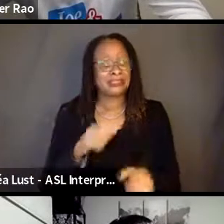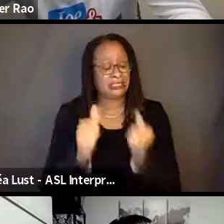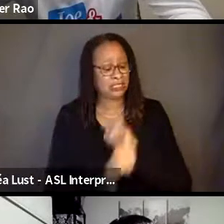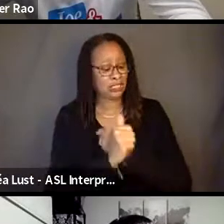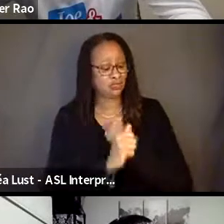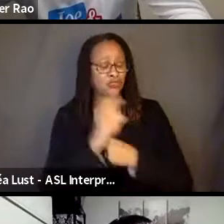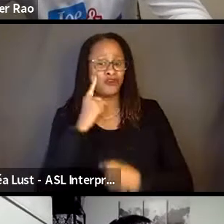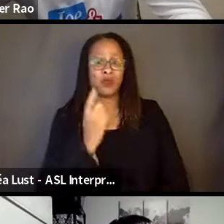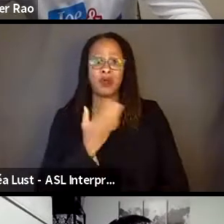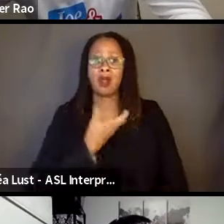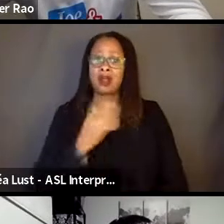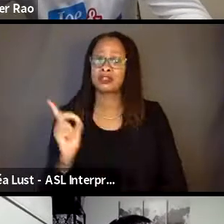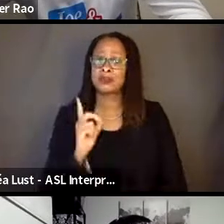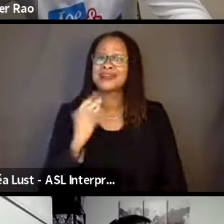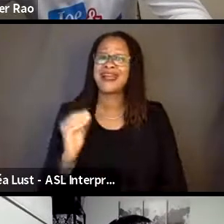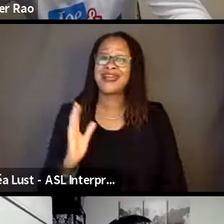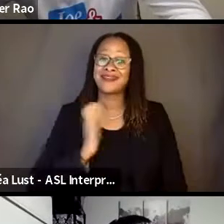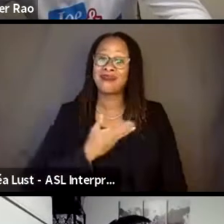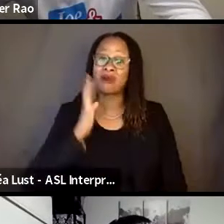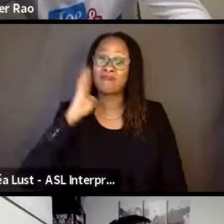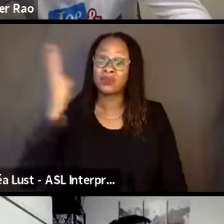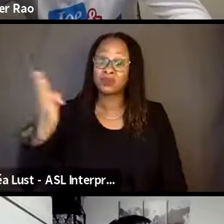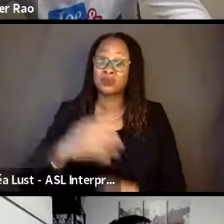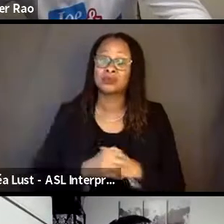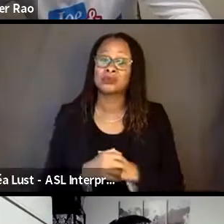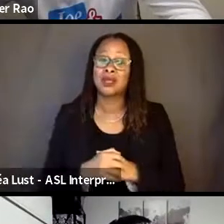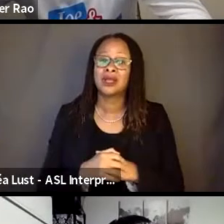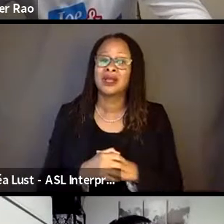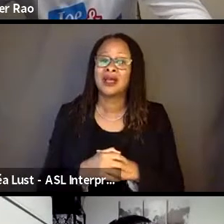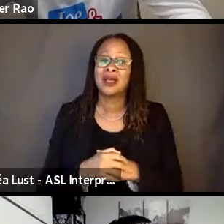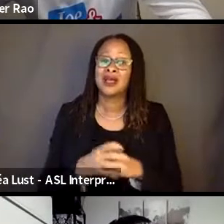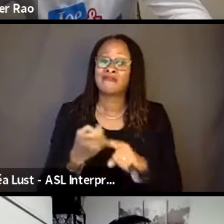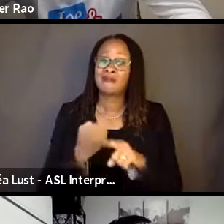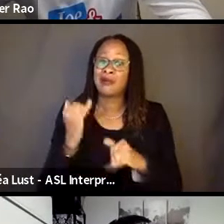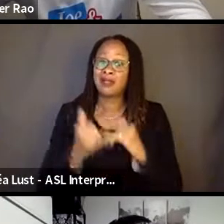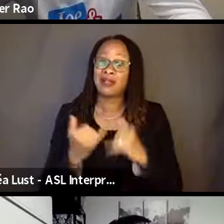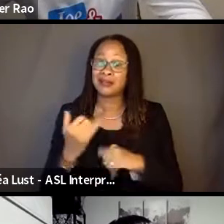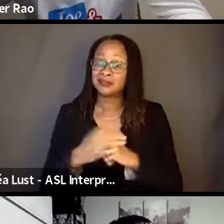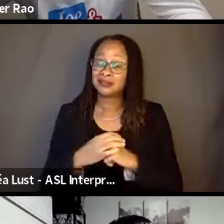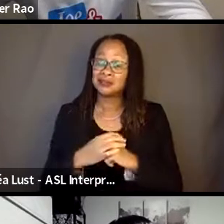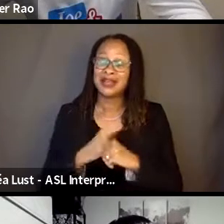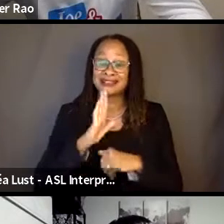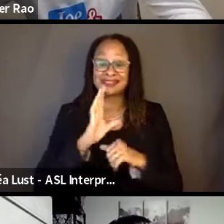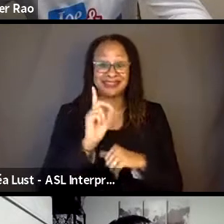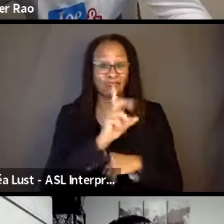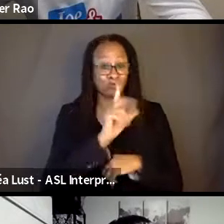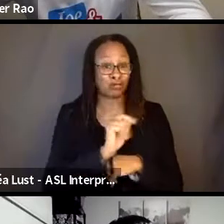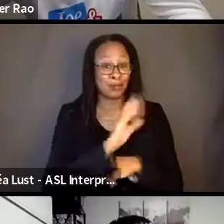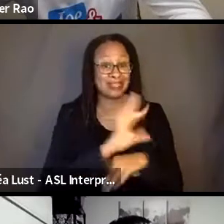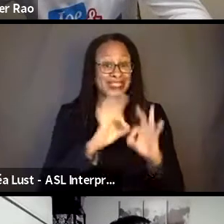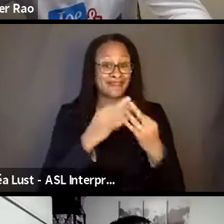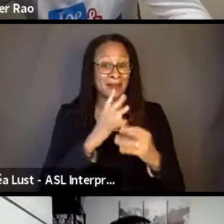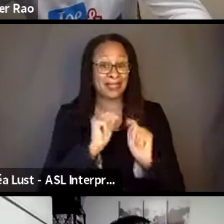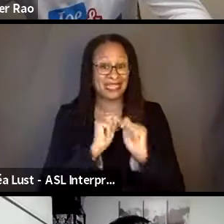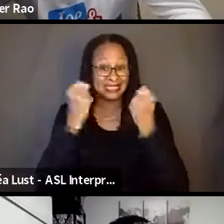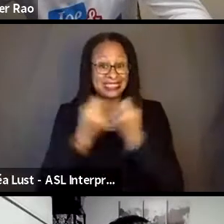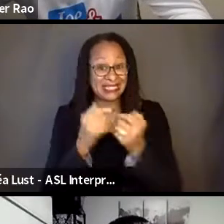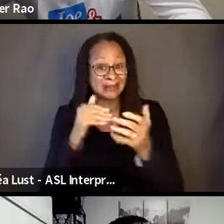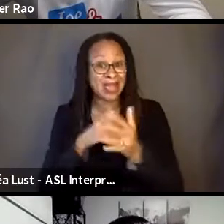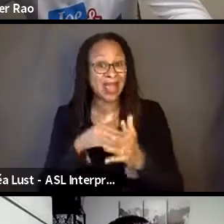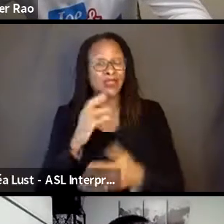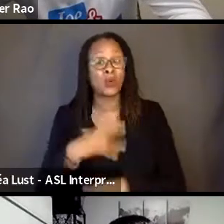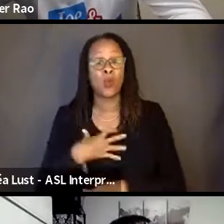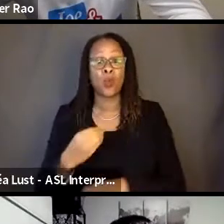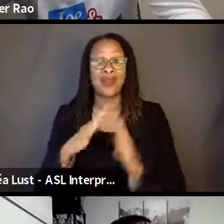democracy and our future. Since the last debate, Donald Trump, his family, and his team at the White House